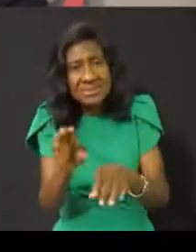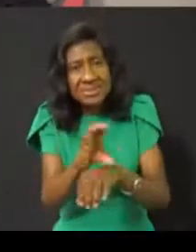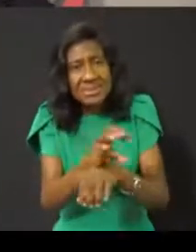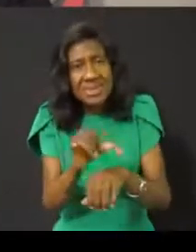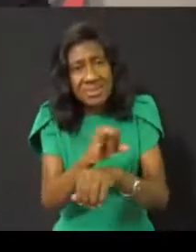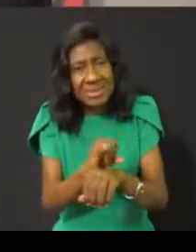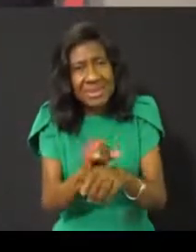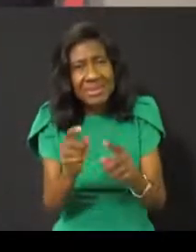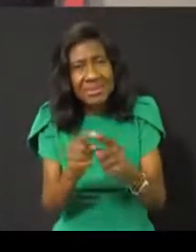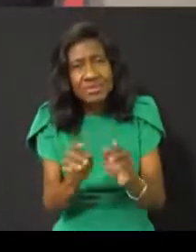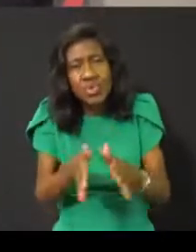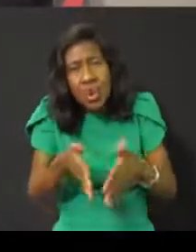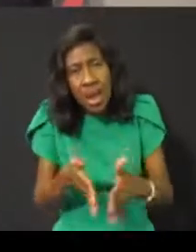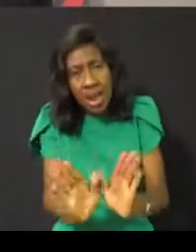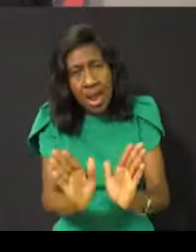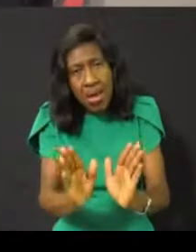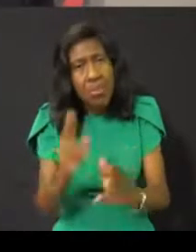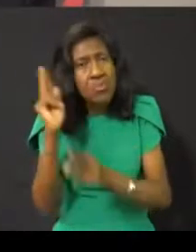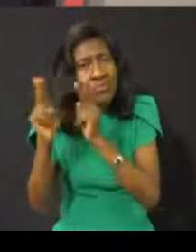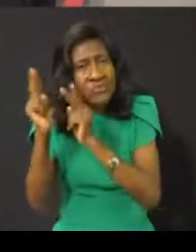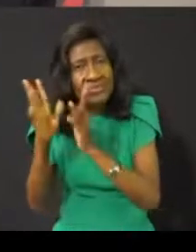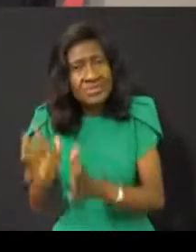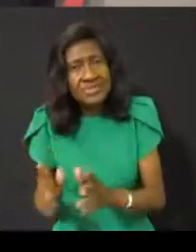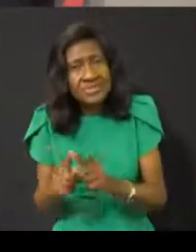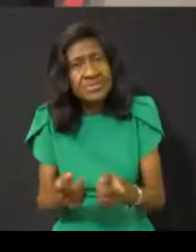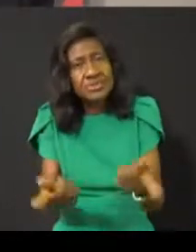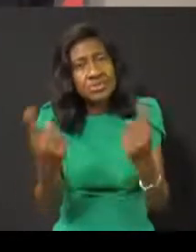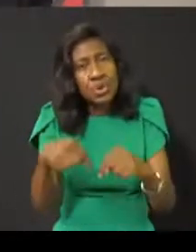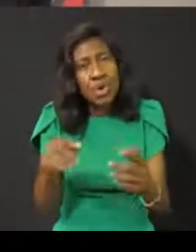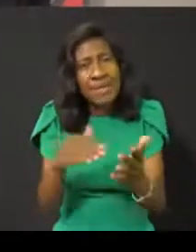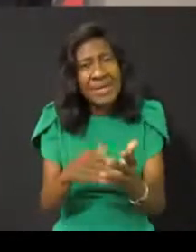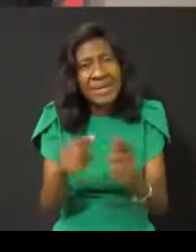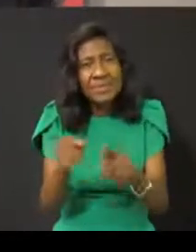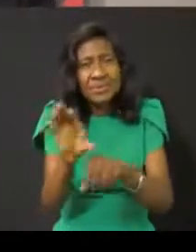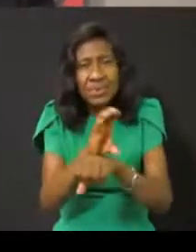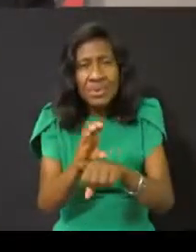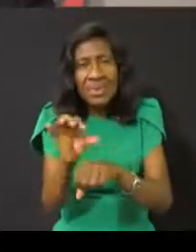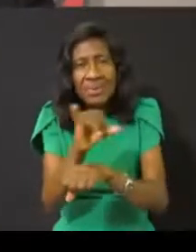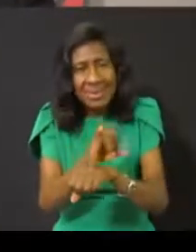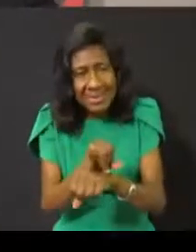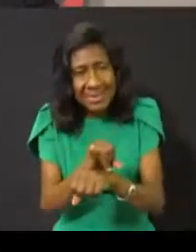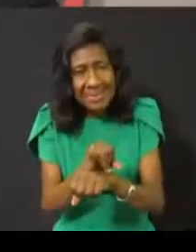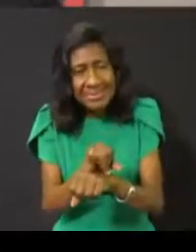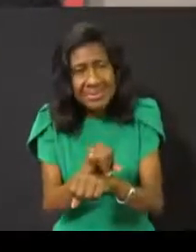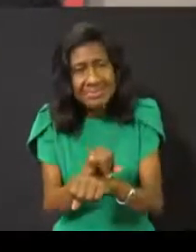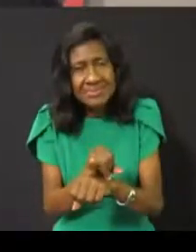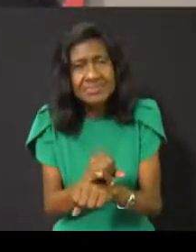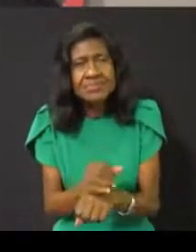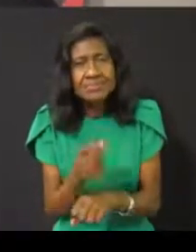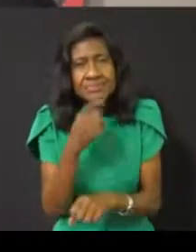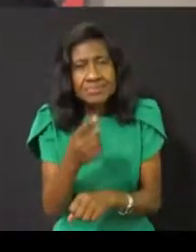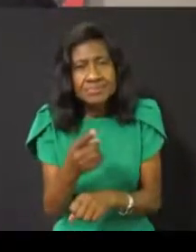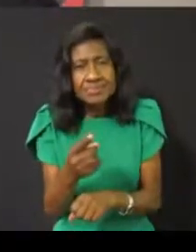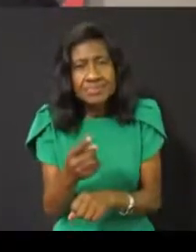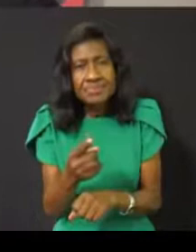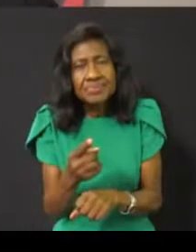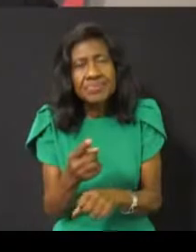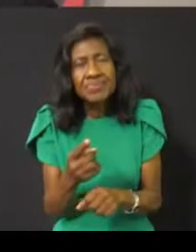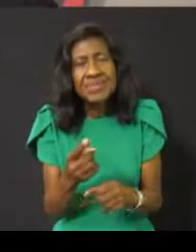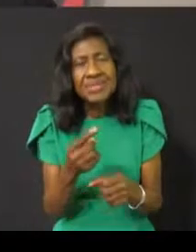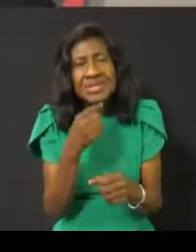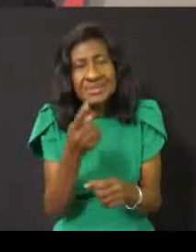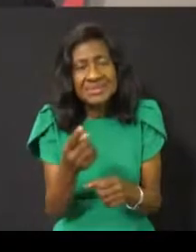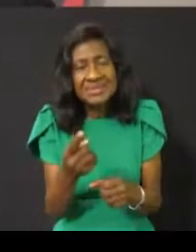issue in every which way, and we don't see that there is a better time